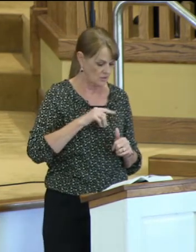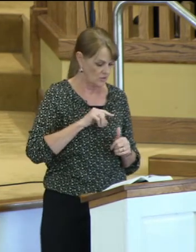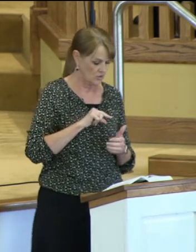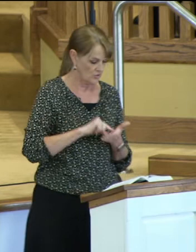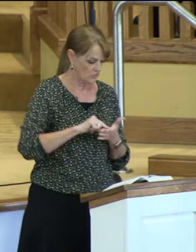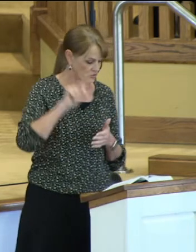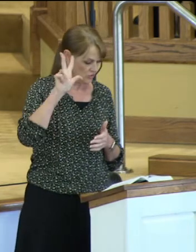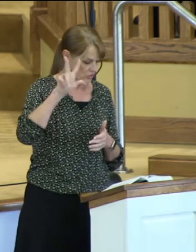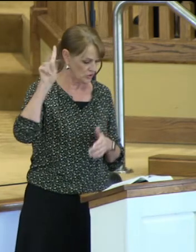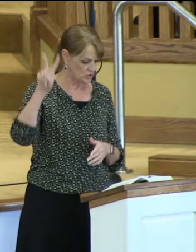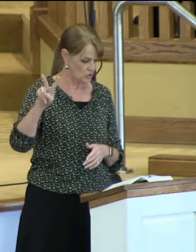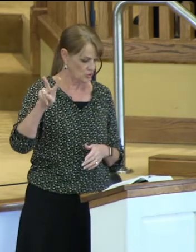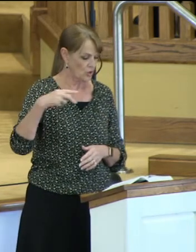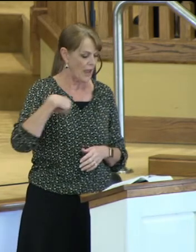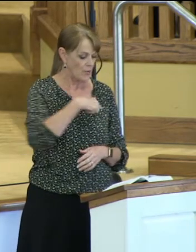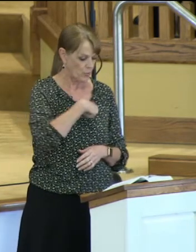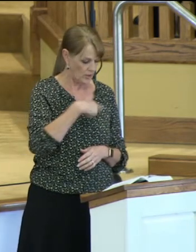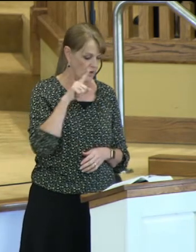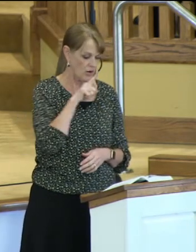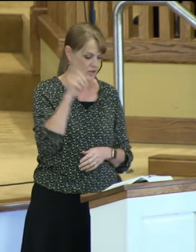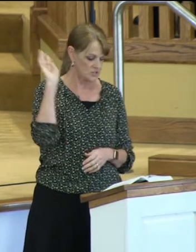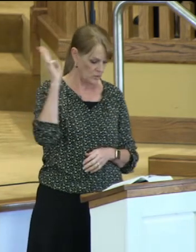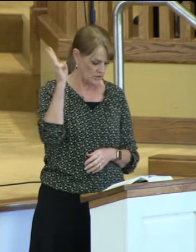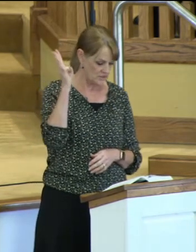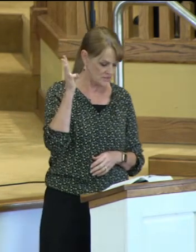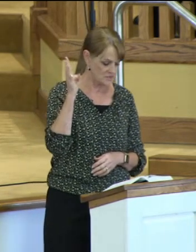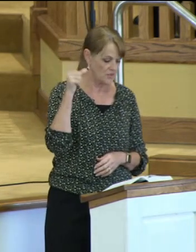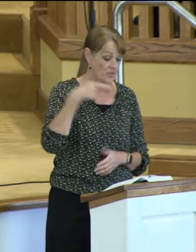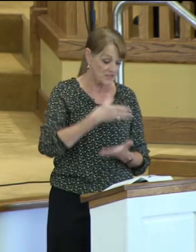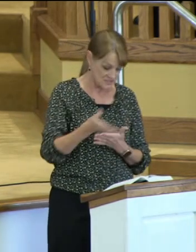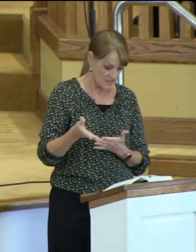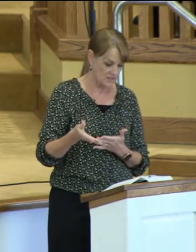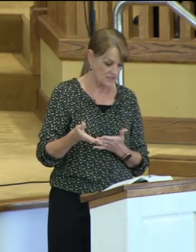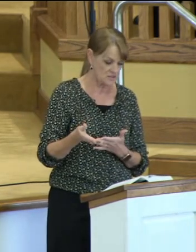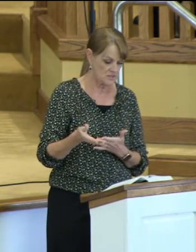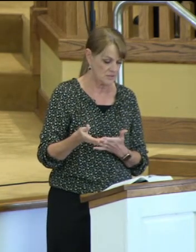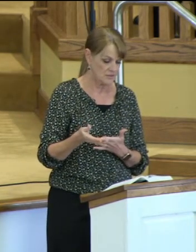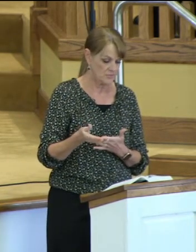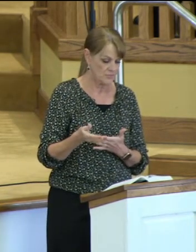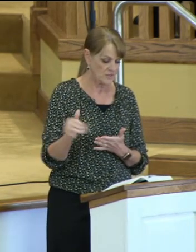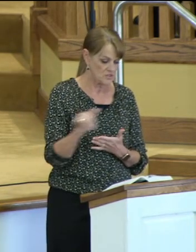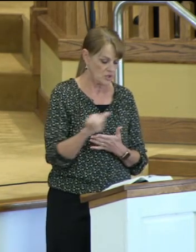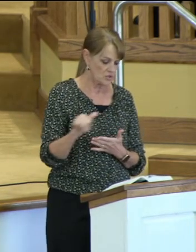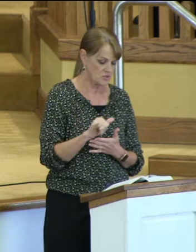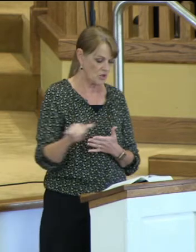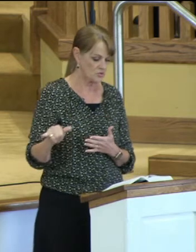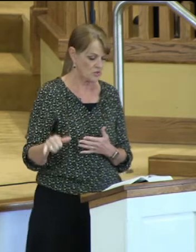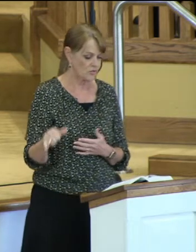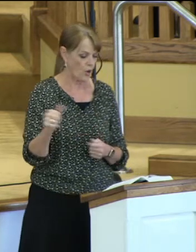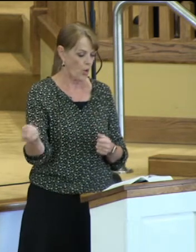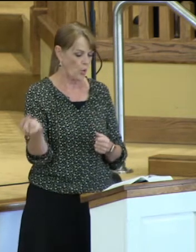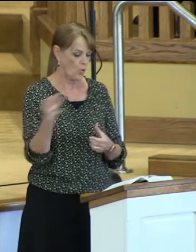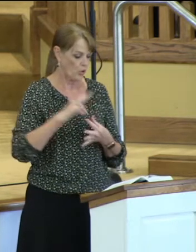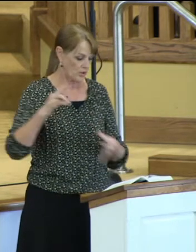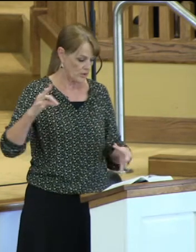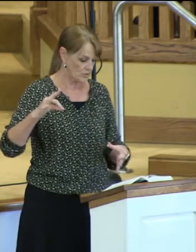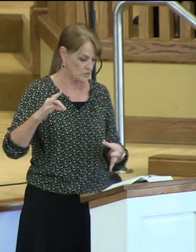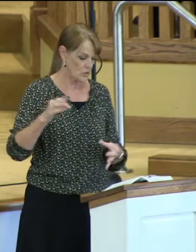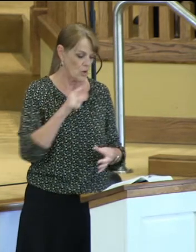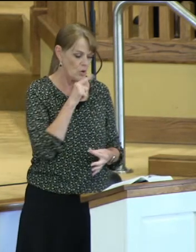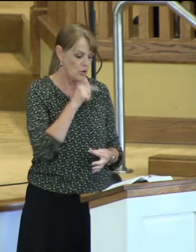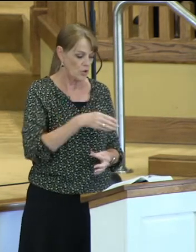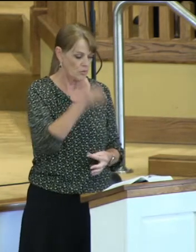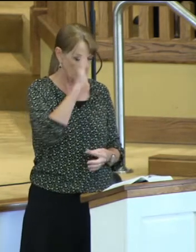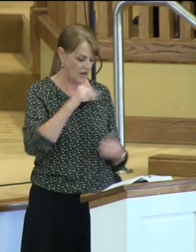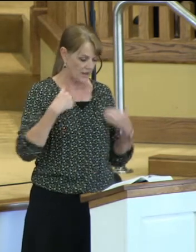32. "And we are his witnesses of these things, and so is also the Holy Ghost,